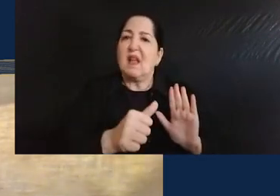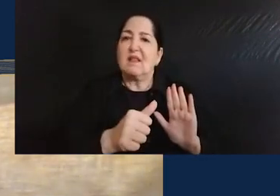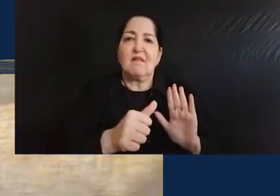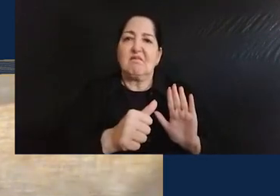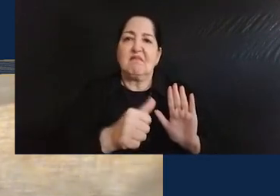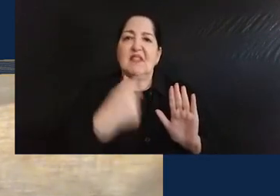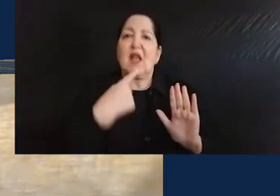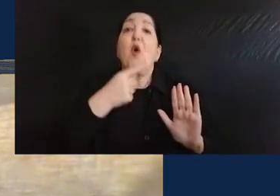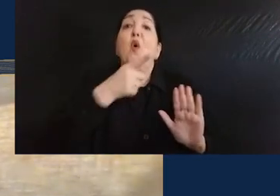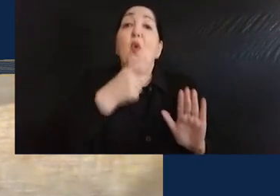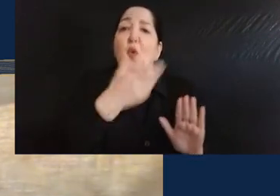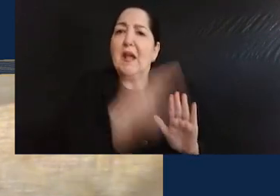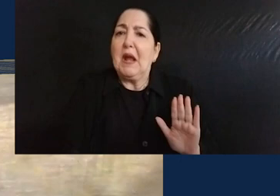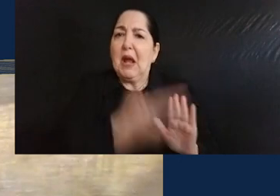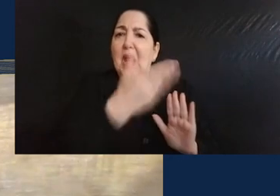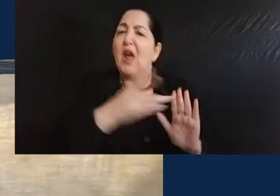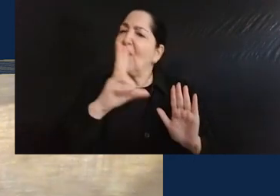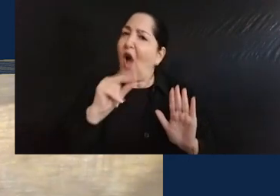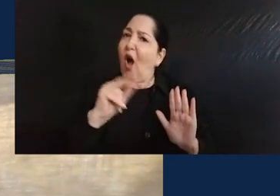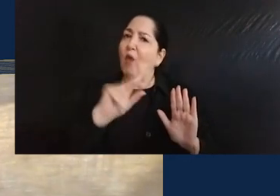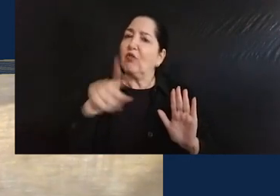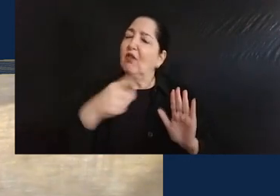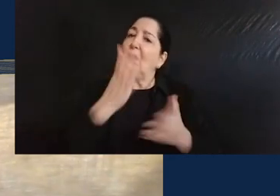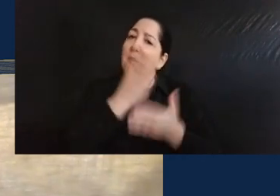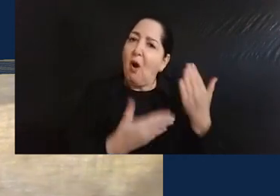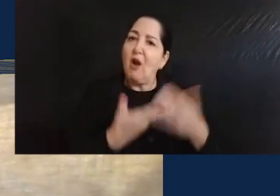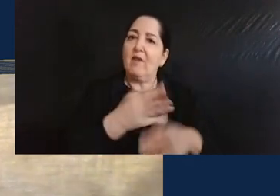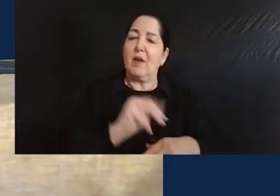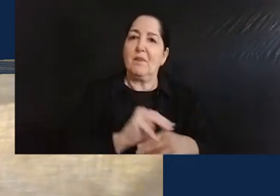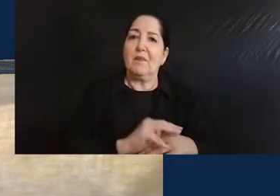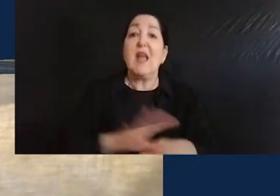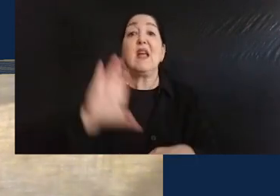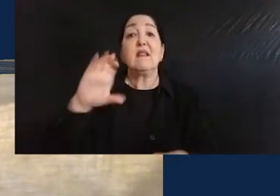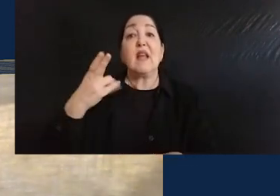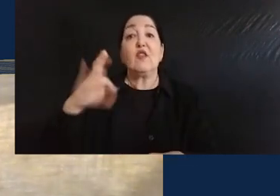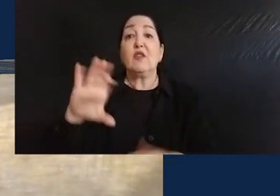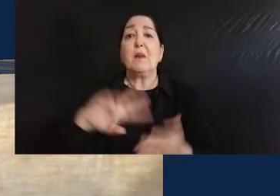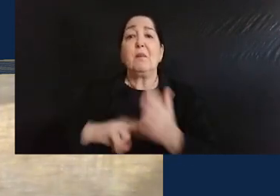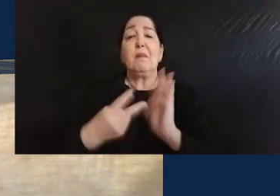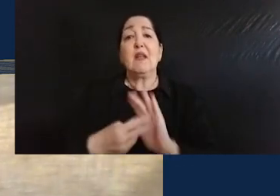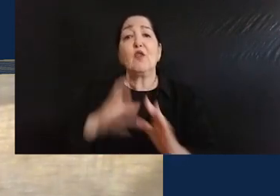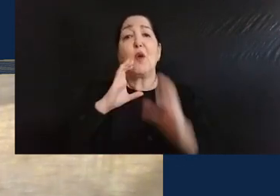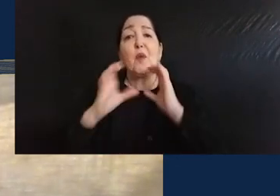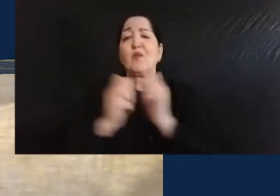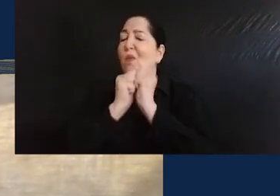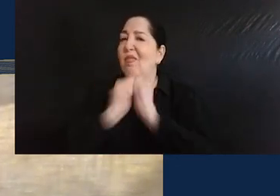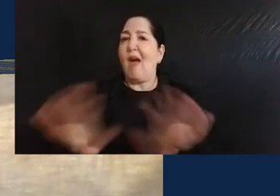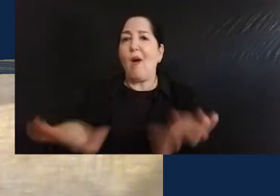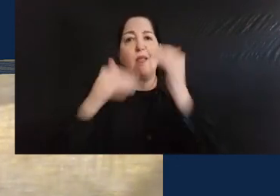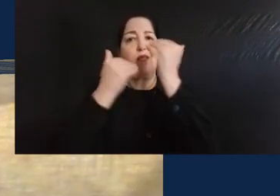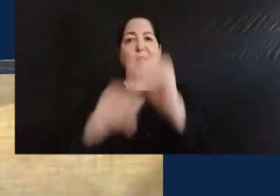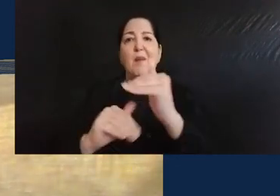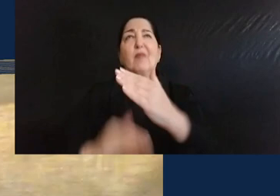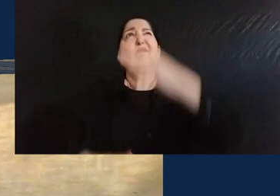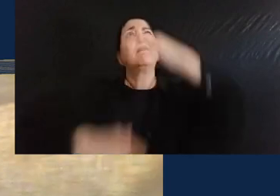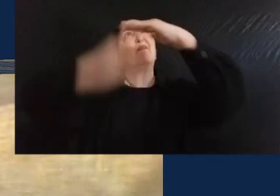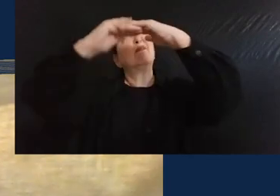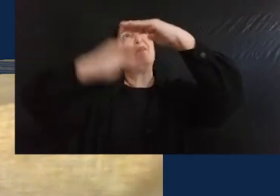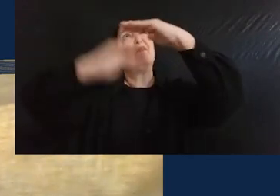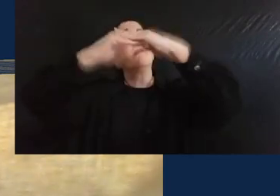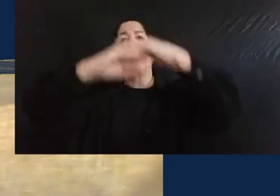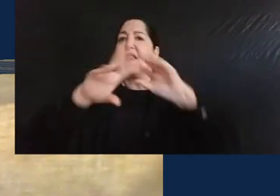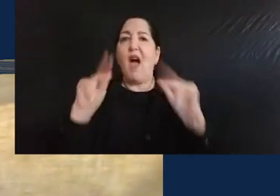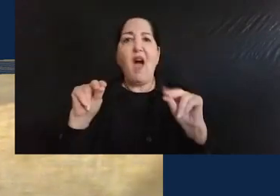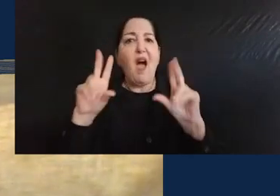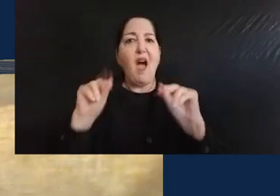It doesn't have to define him, and it doesn't define him. CHC's vision is communication without limits